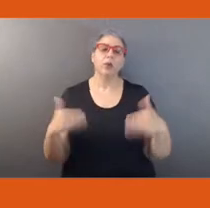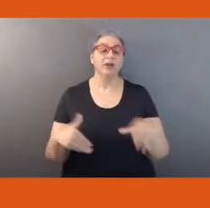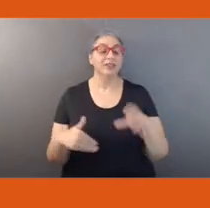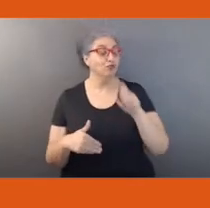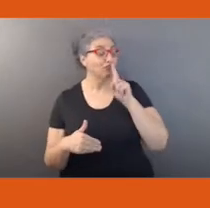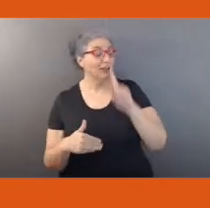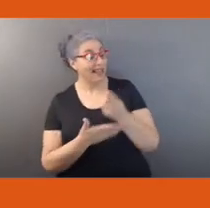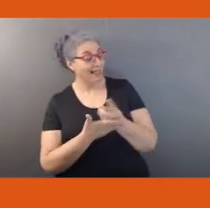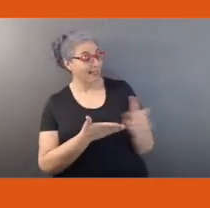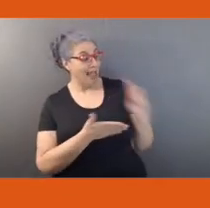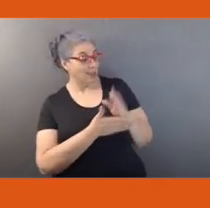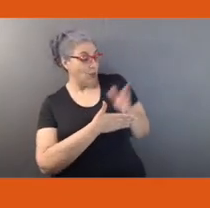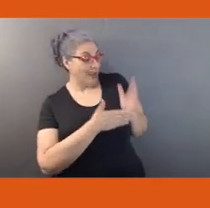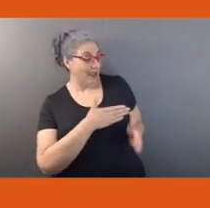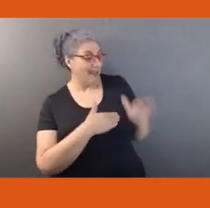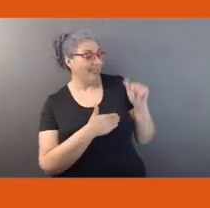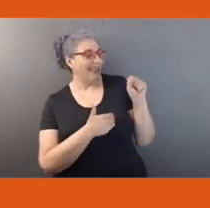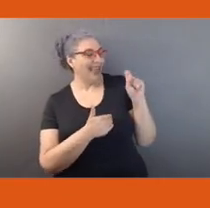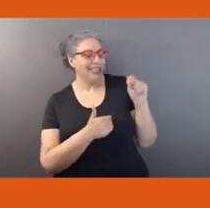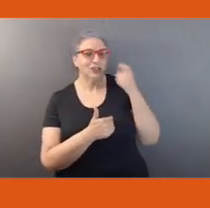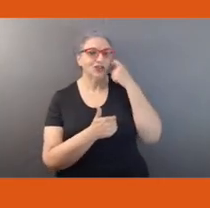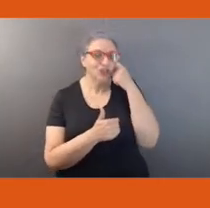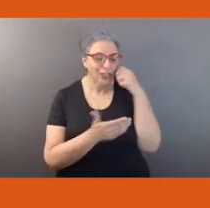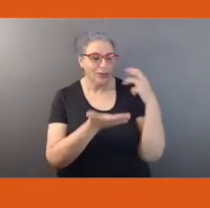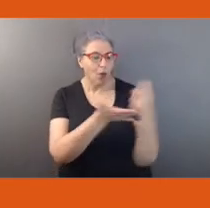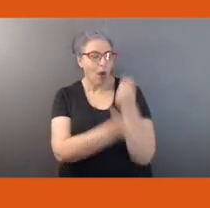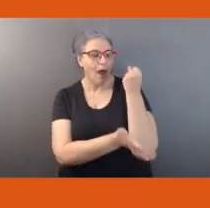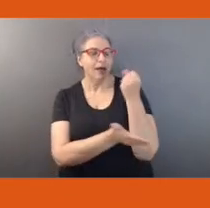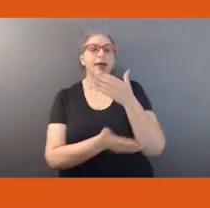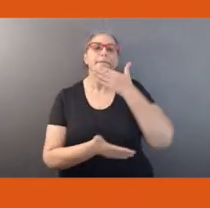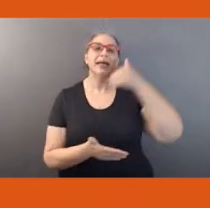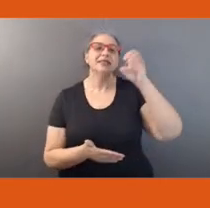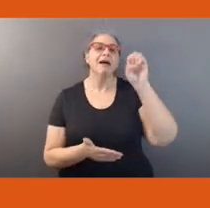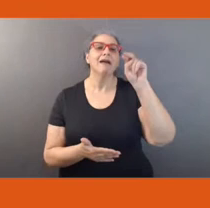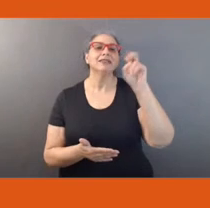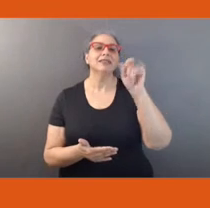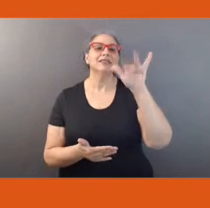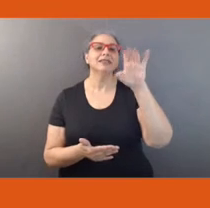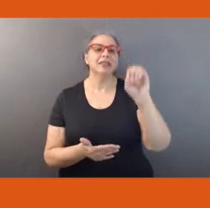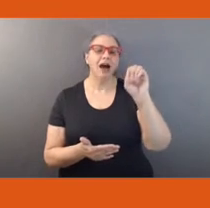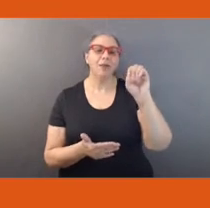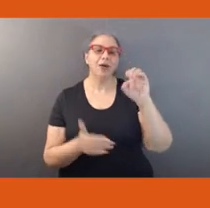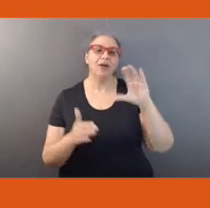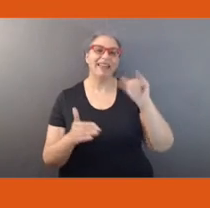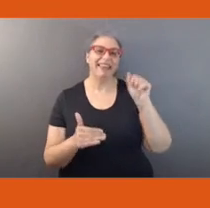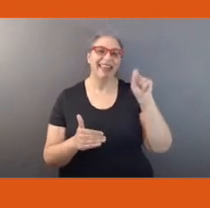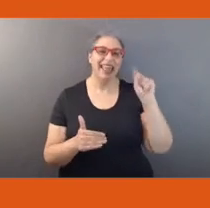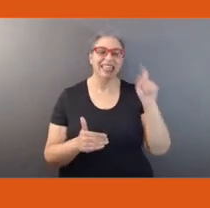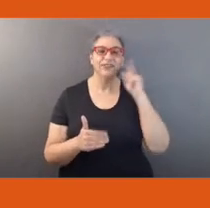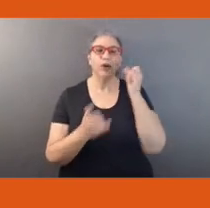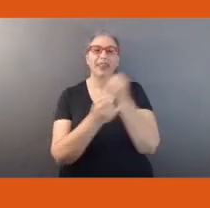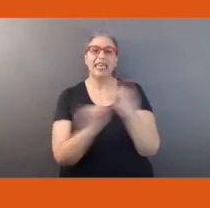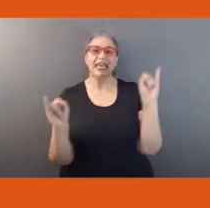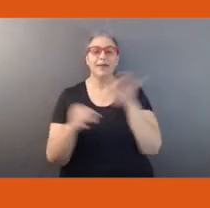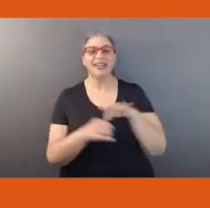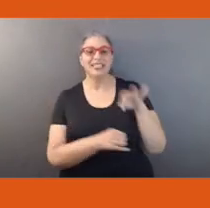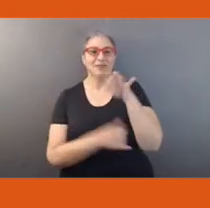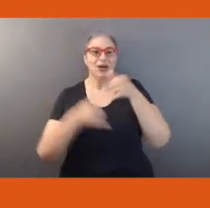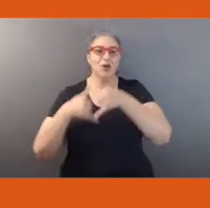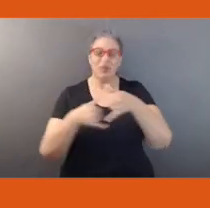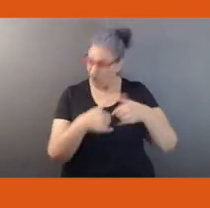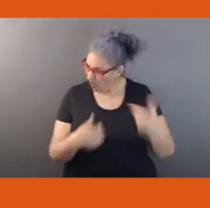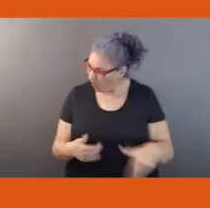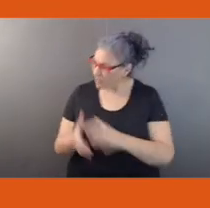So the cast just last weekend won Best Ensemble Cast at the Independent Spirit Awards. Oh,